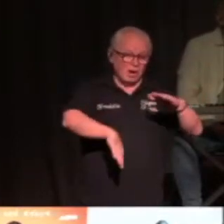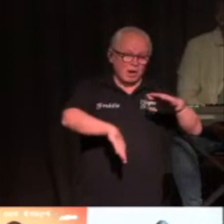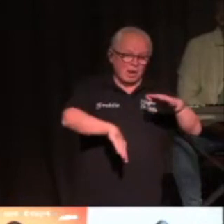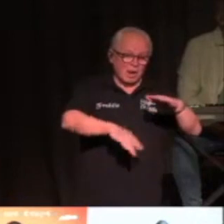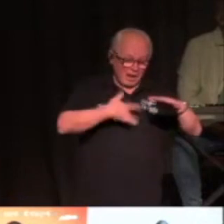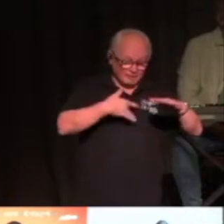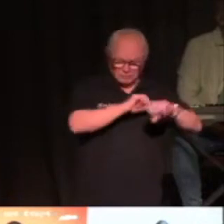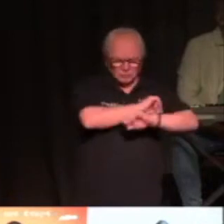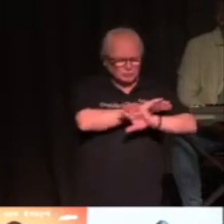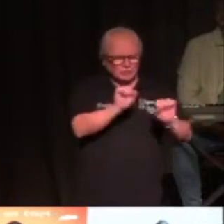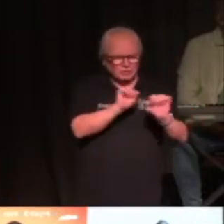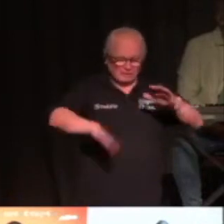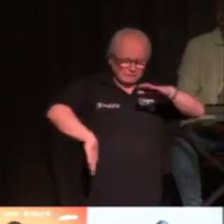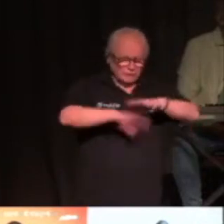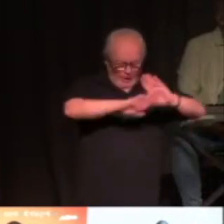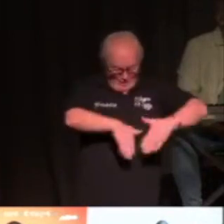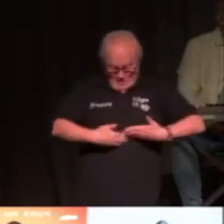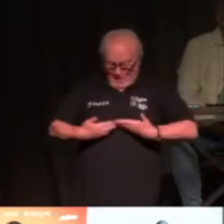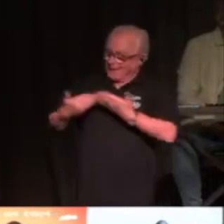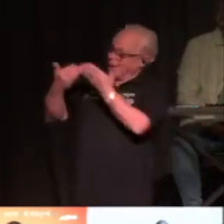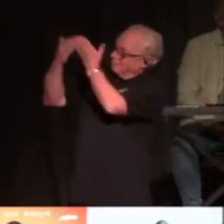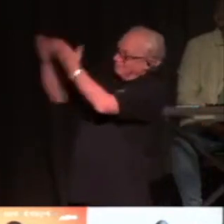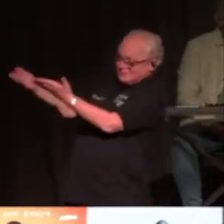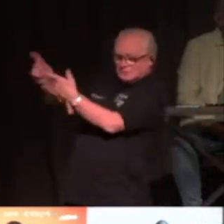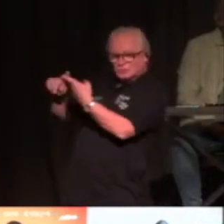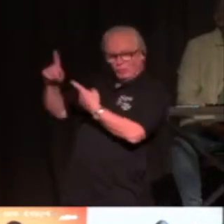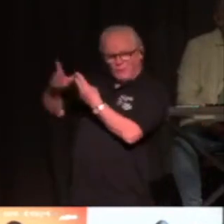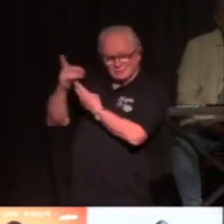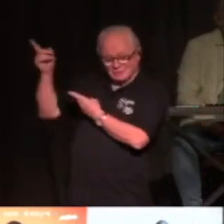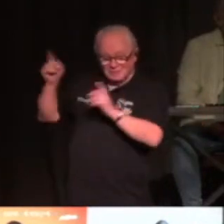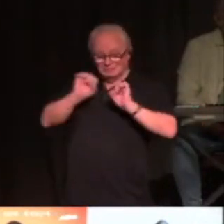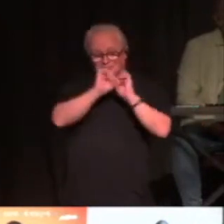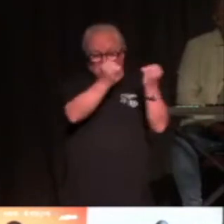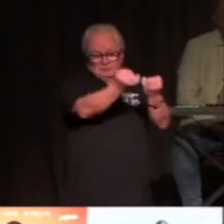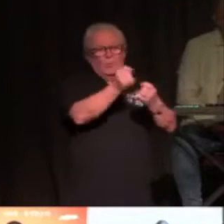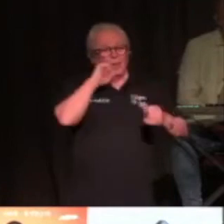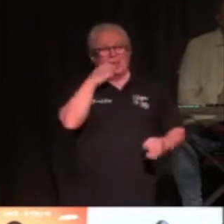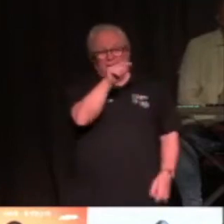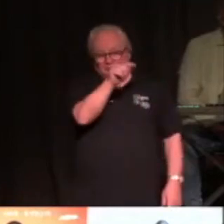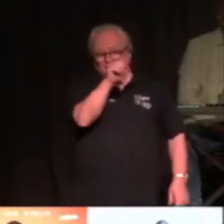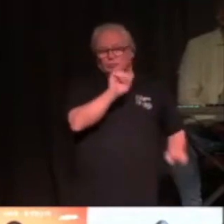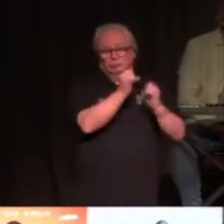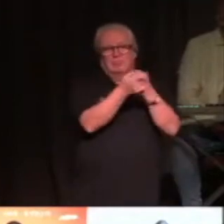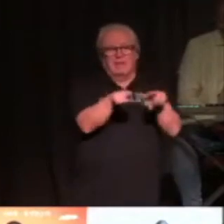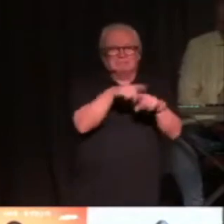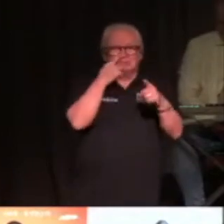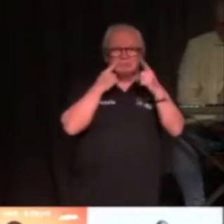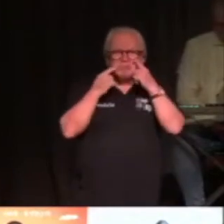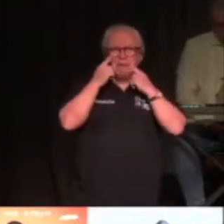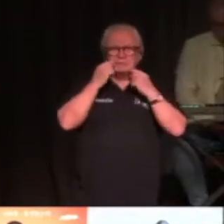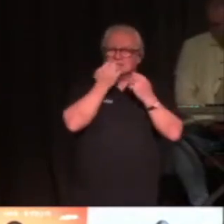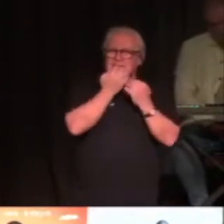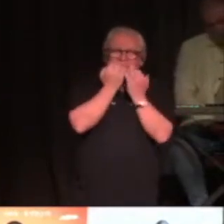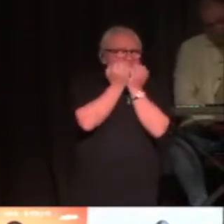it. You know, and it's they that will be weeping and gnashing their teeth, because they will realize